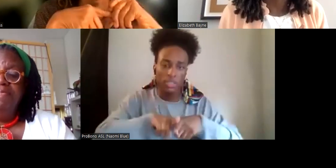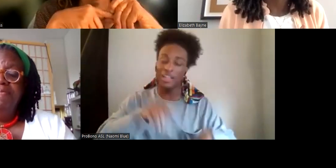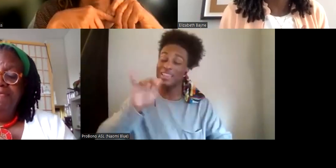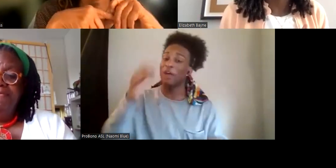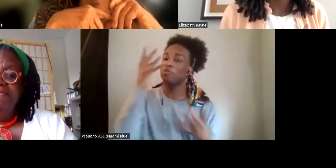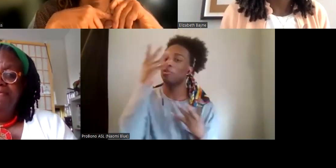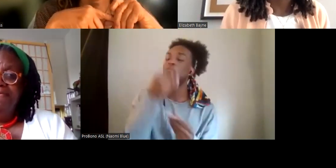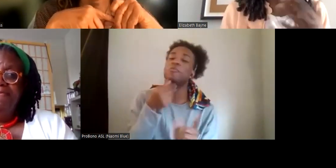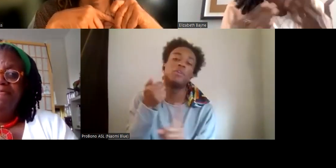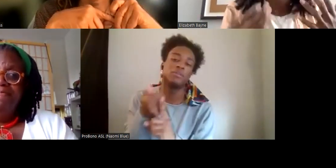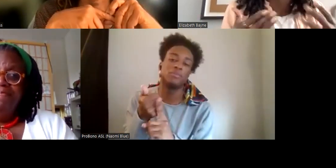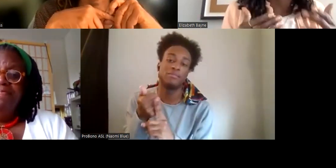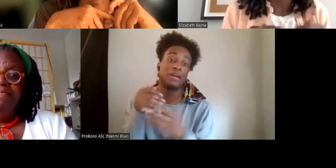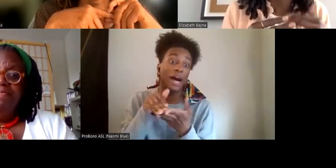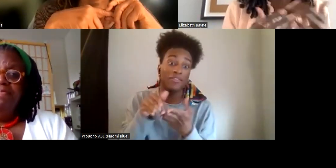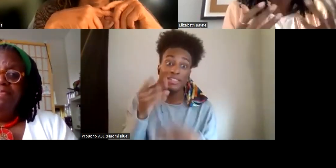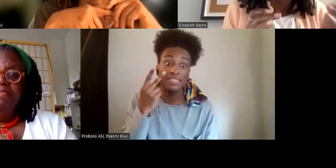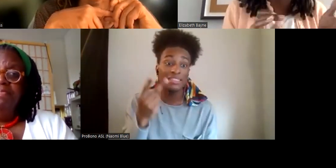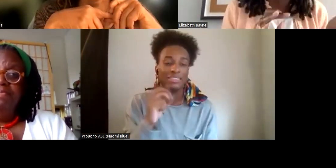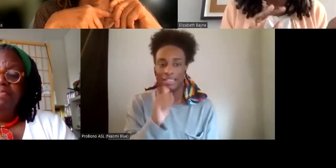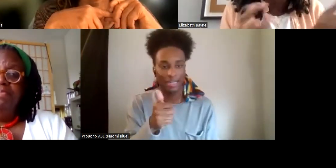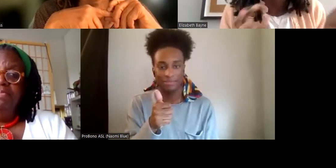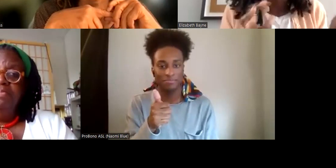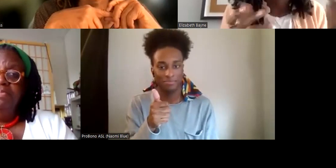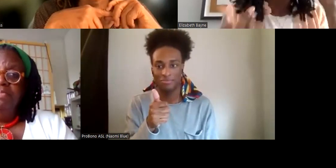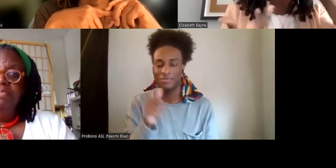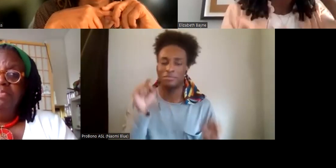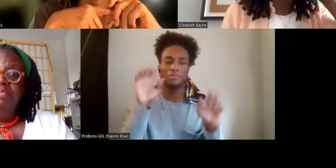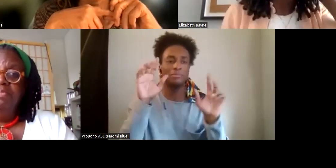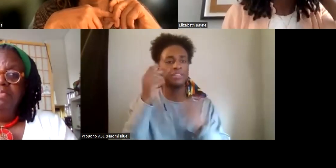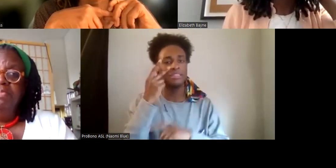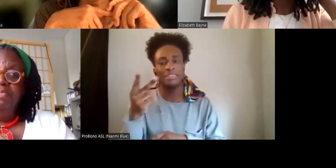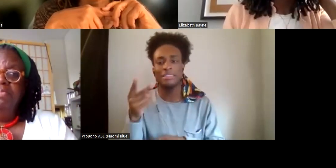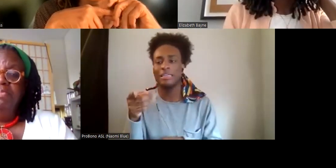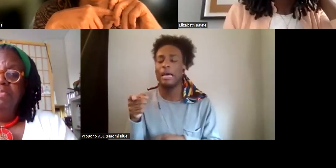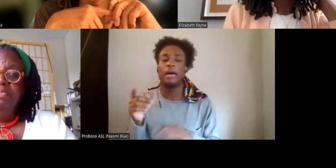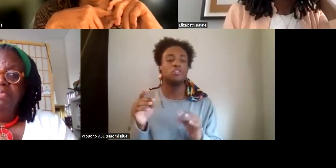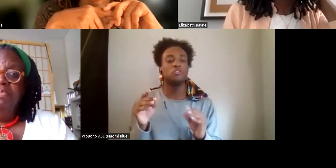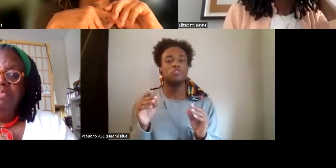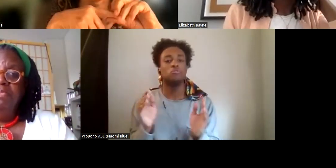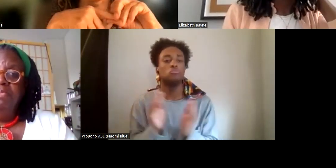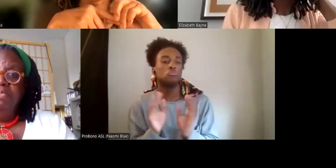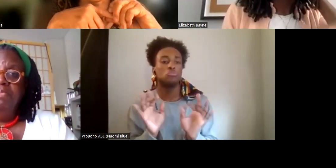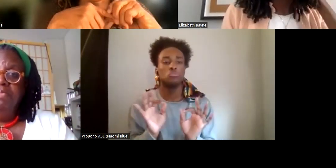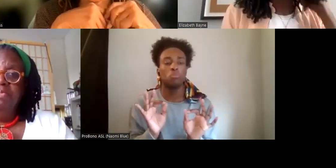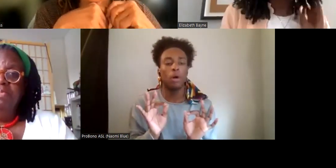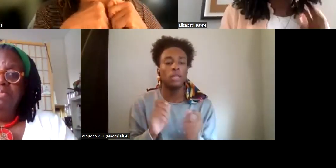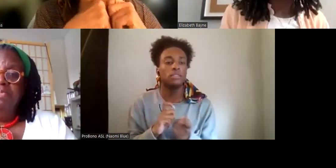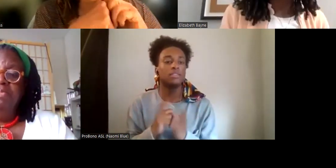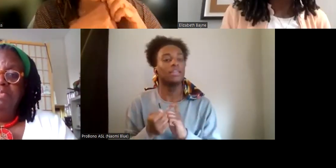But that's amazing that it was able to like make that small shift in her life.